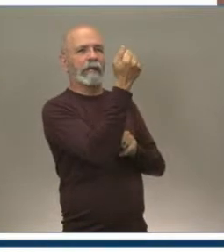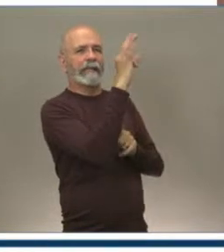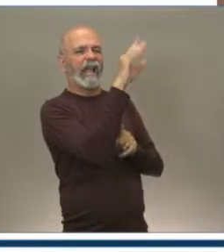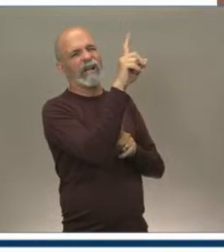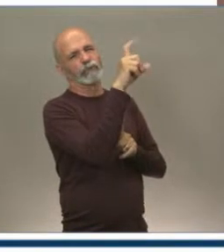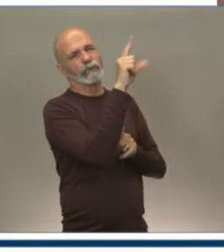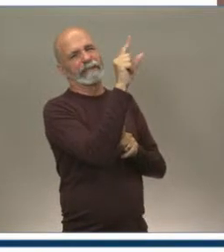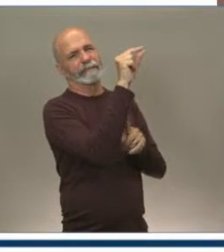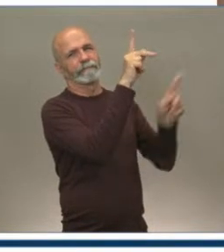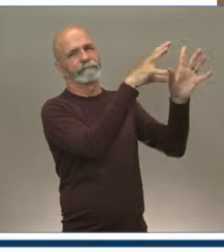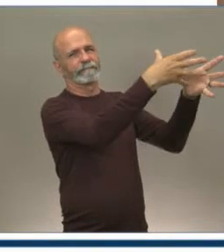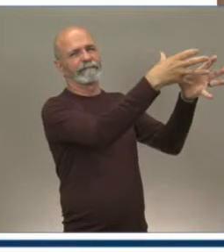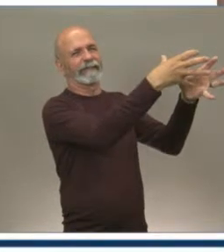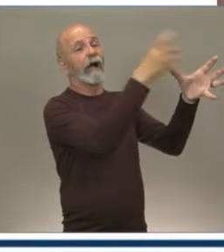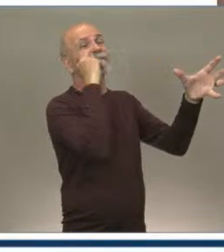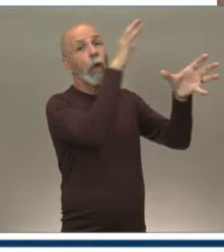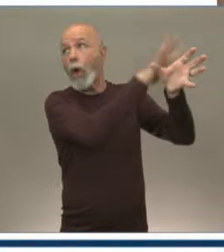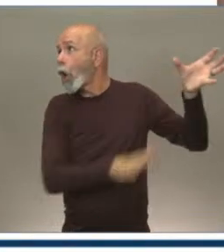across the province.